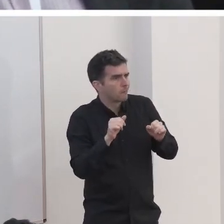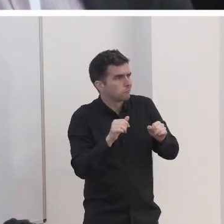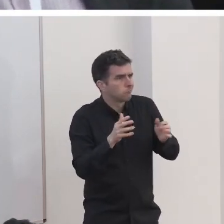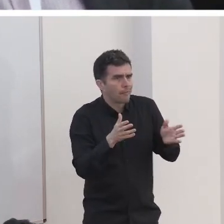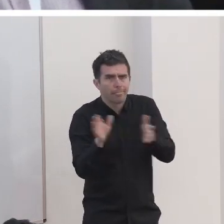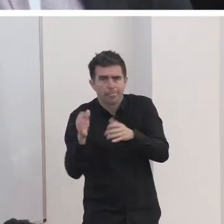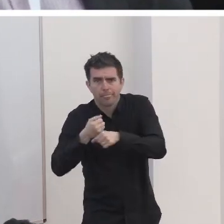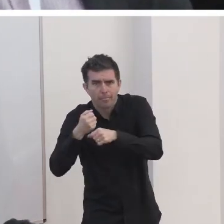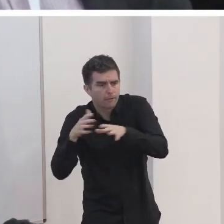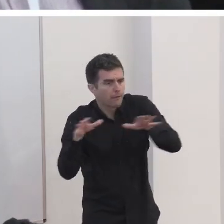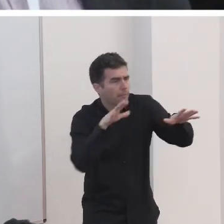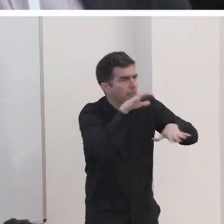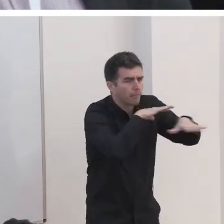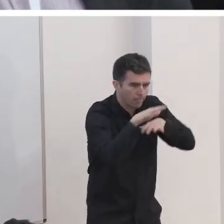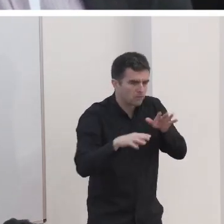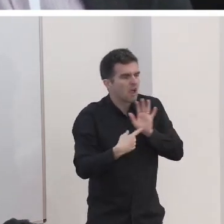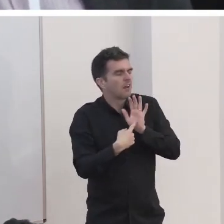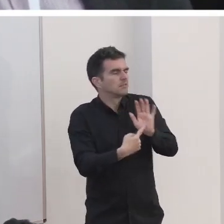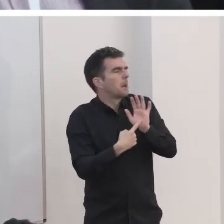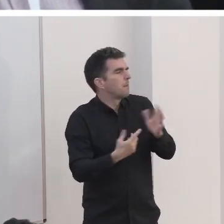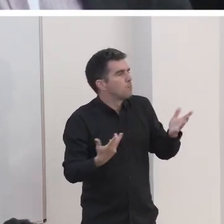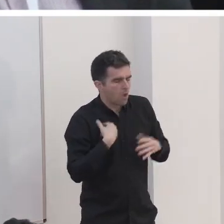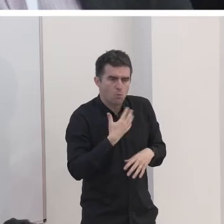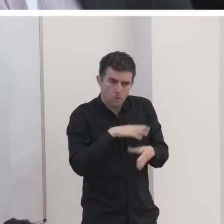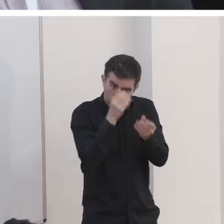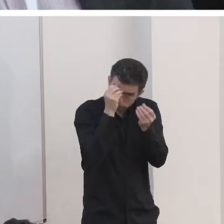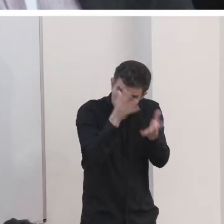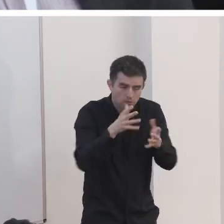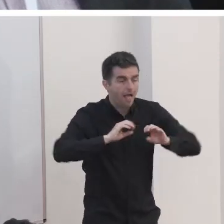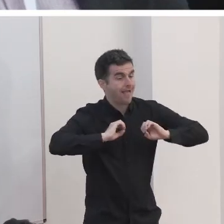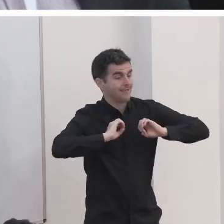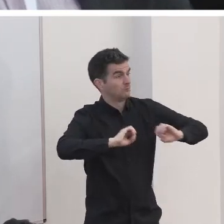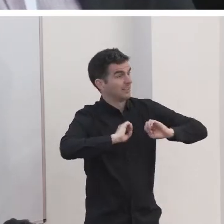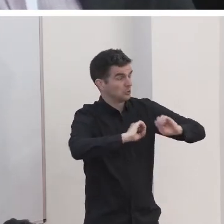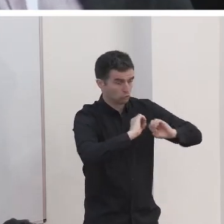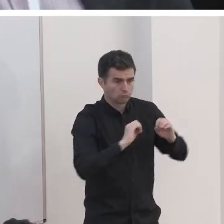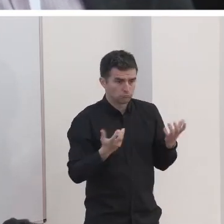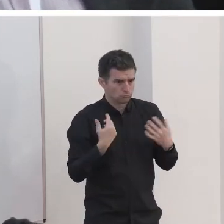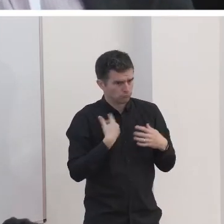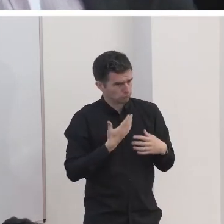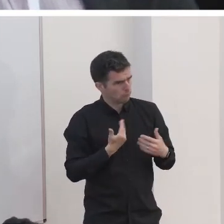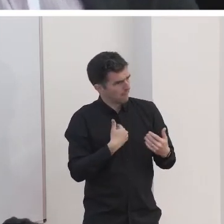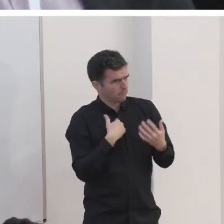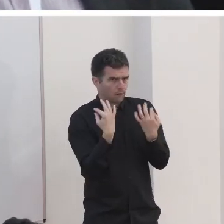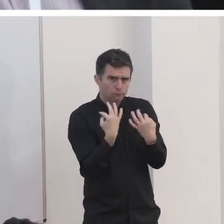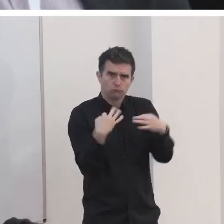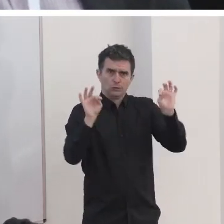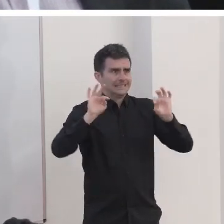for persons with disability, right? For free tertiary education for persons with disability.